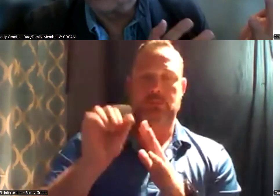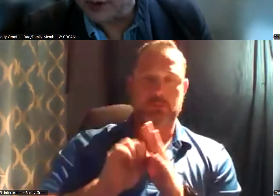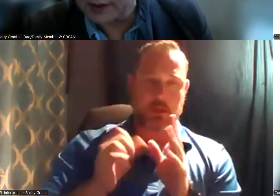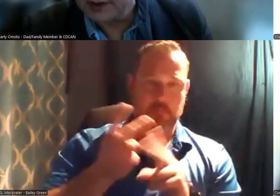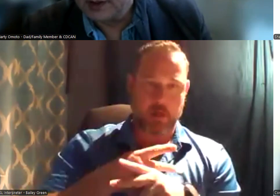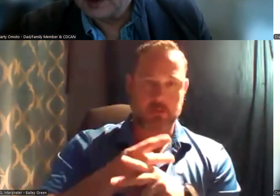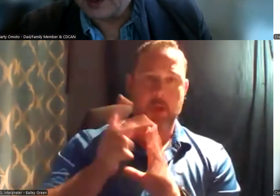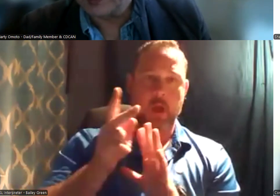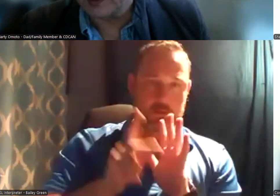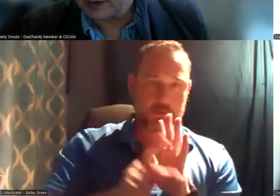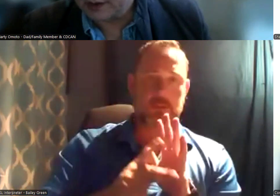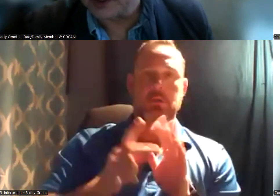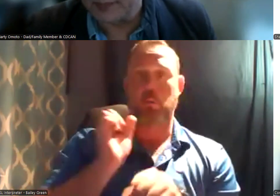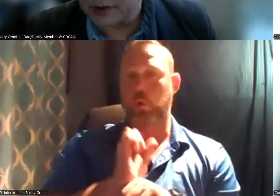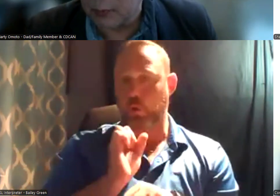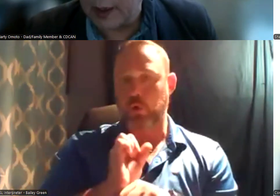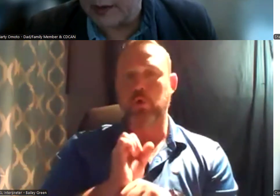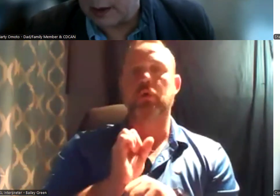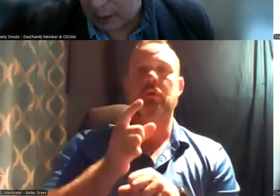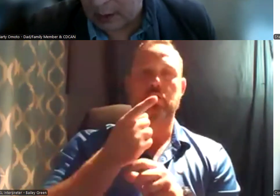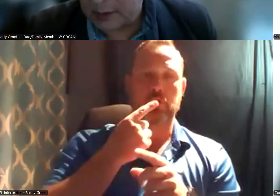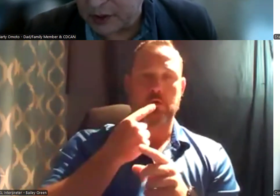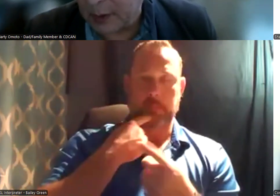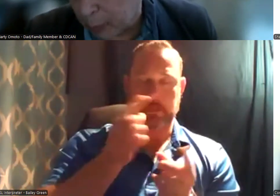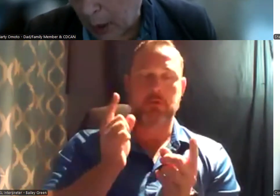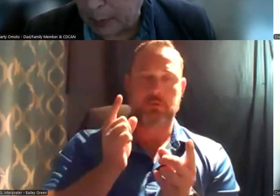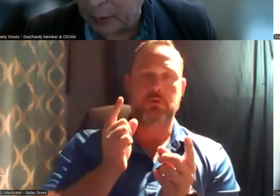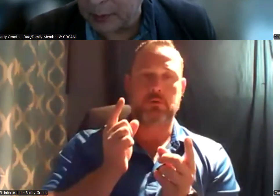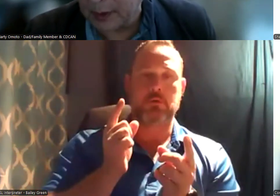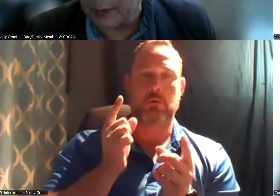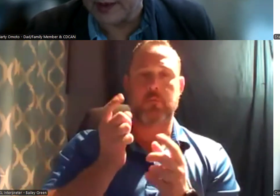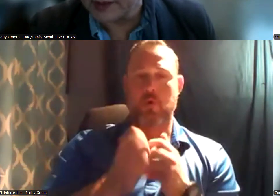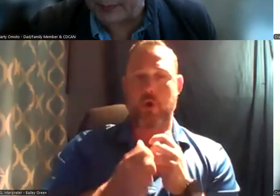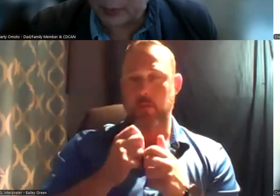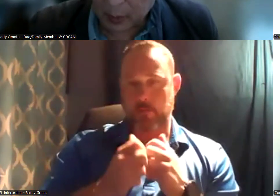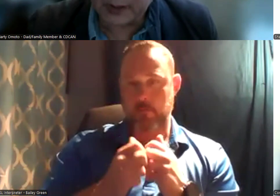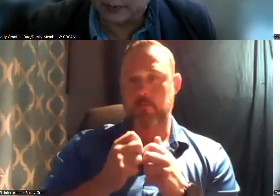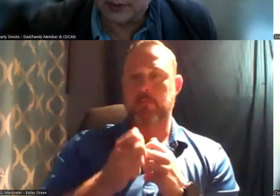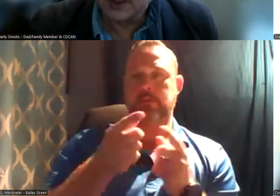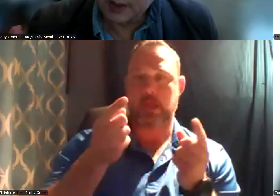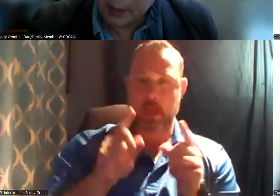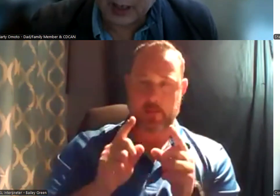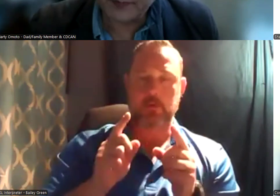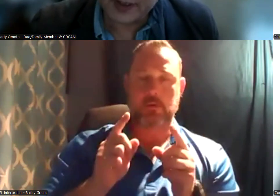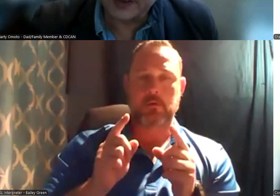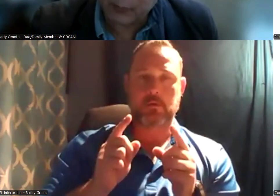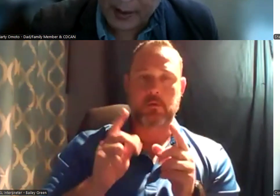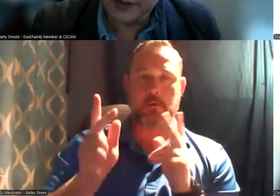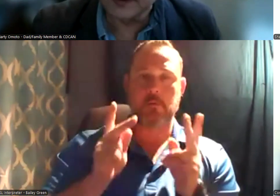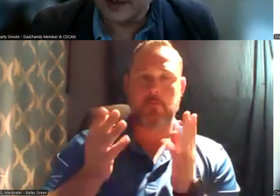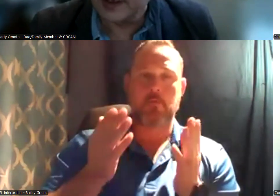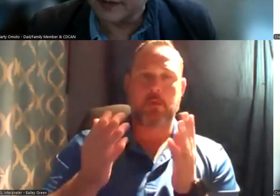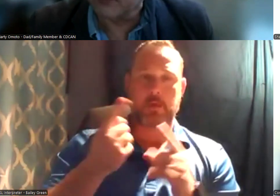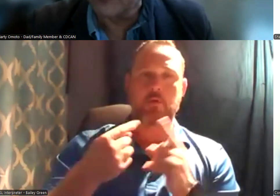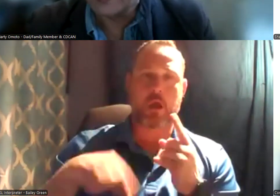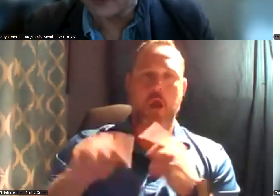initiative working? And you just mentioned a way, a problem, that is happening where people might be getting around